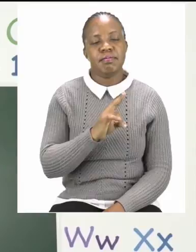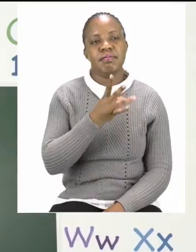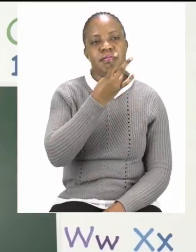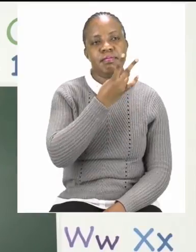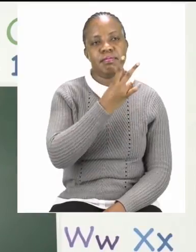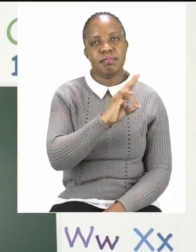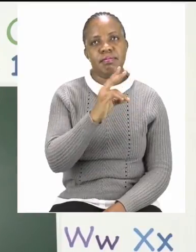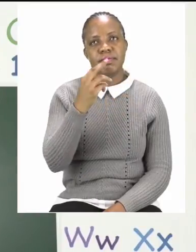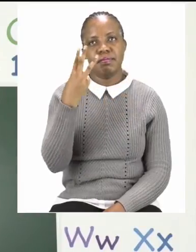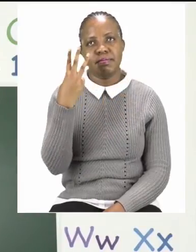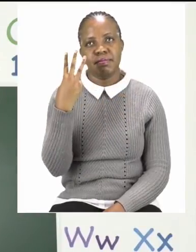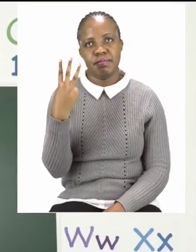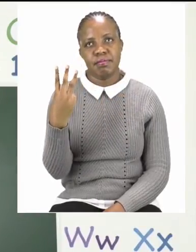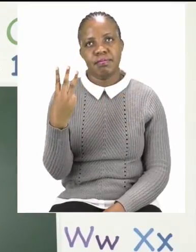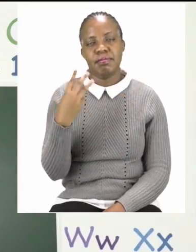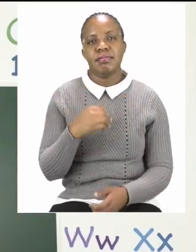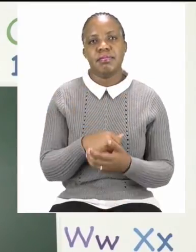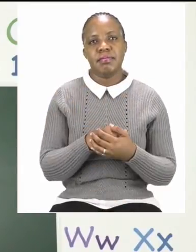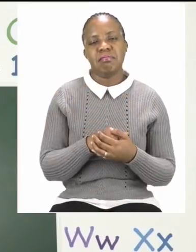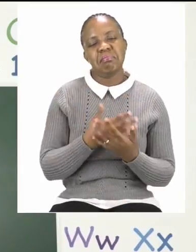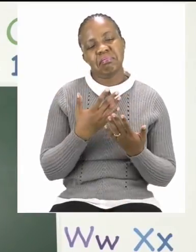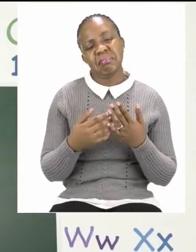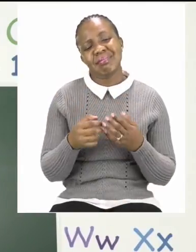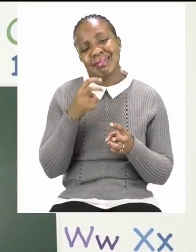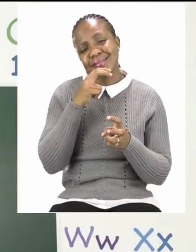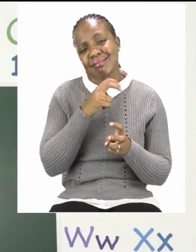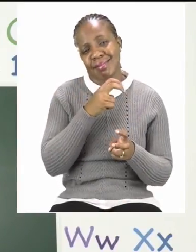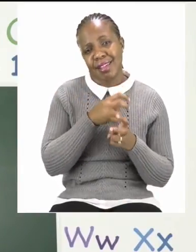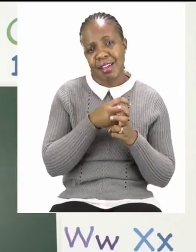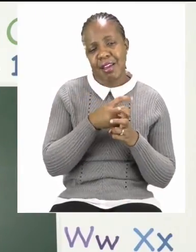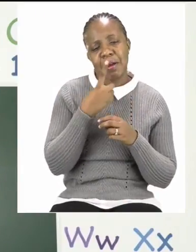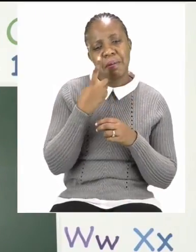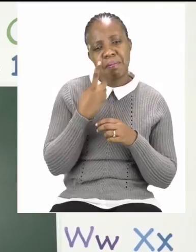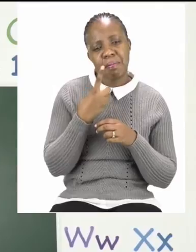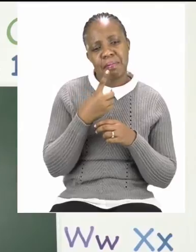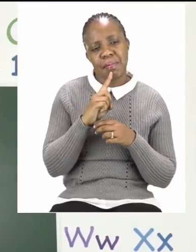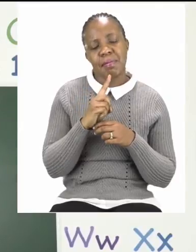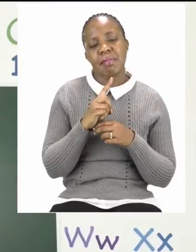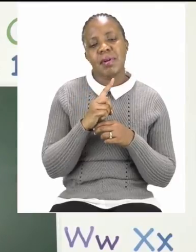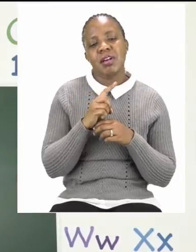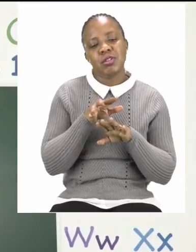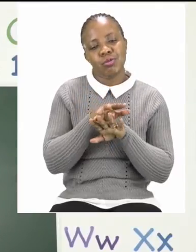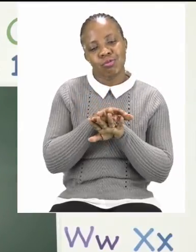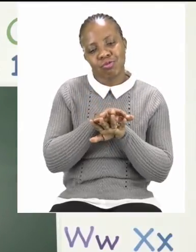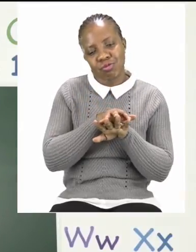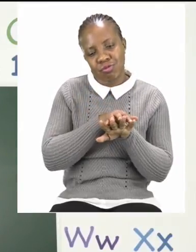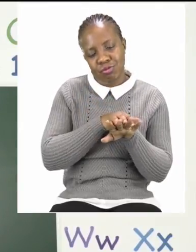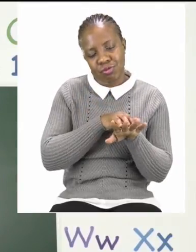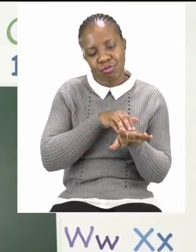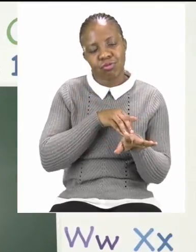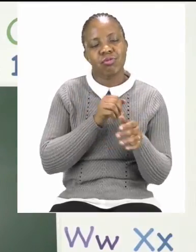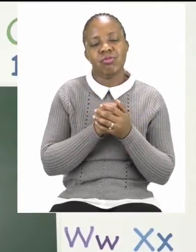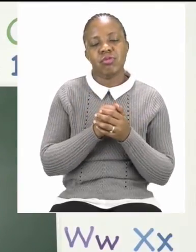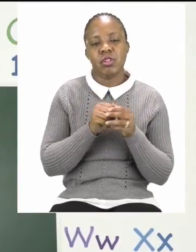73. Now I know this might be difficult for you, but take your time. Use counters if you don't have a